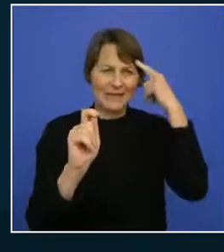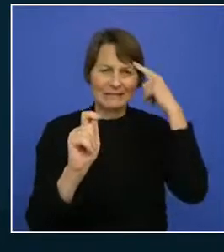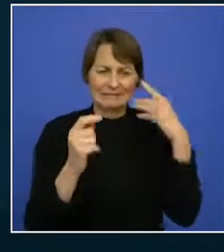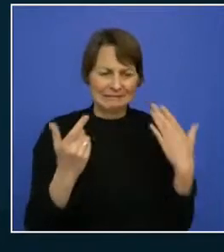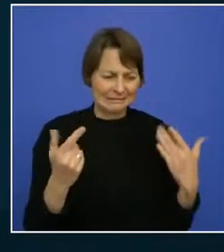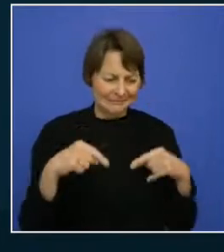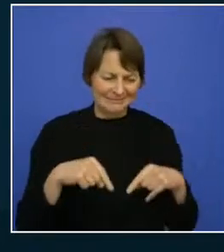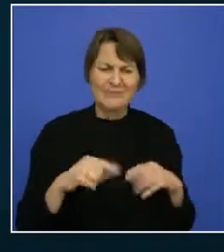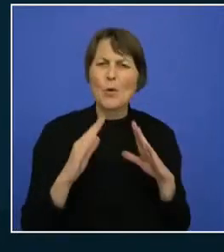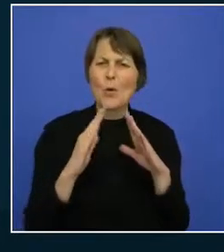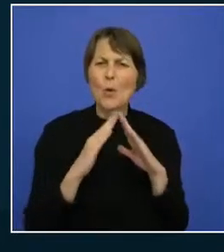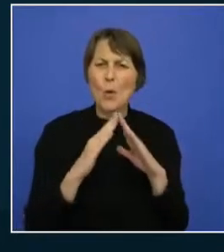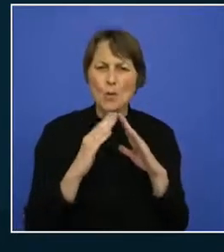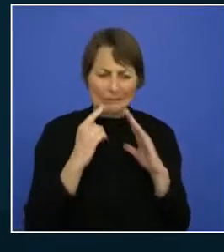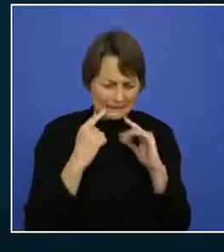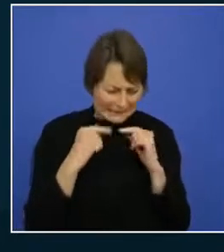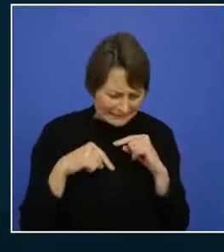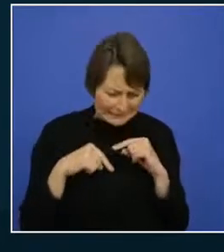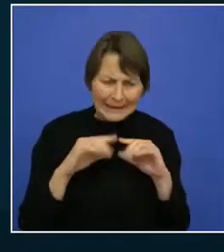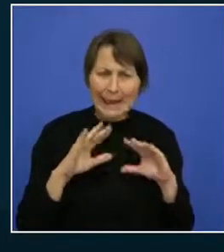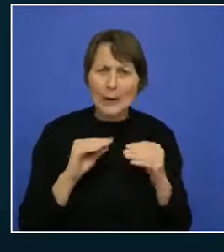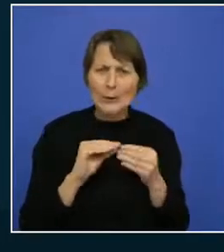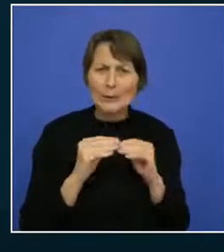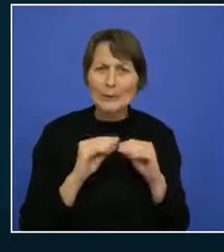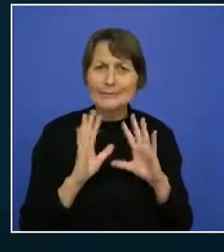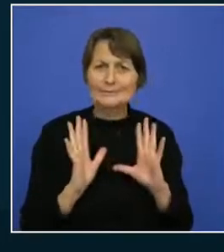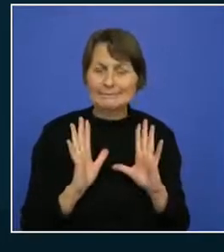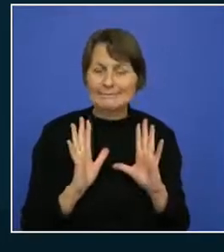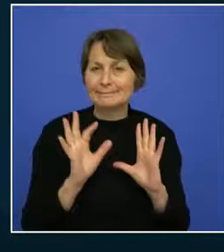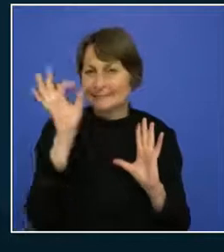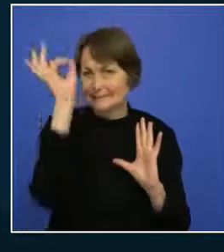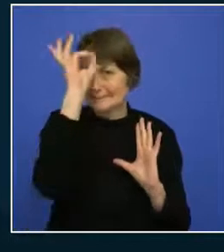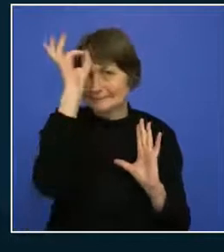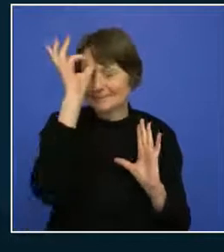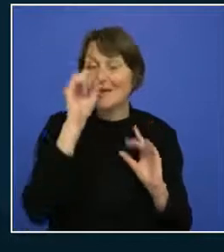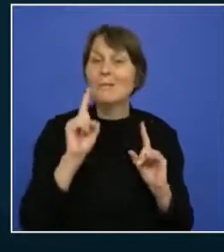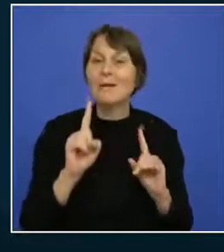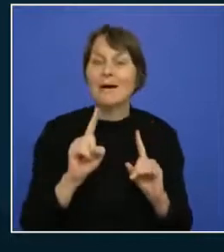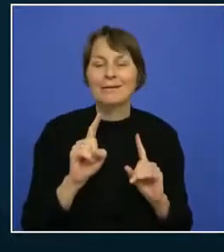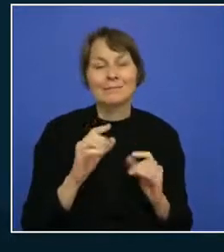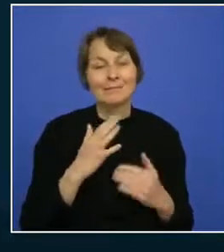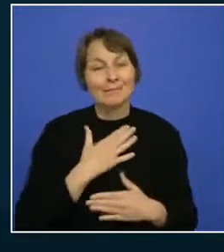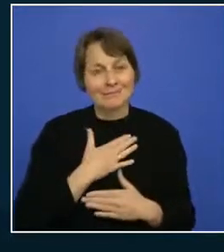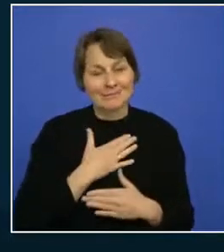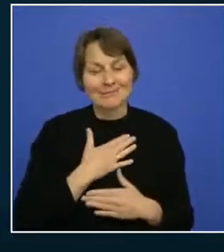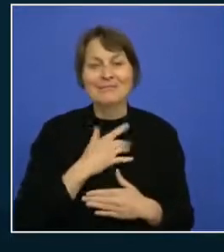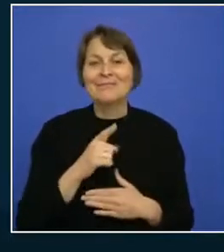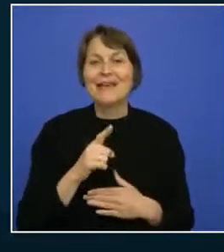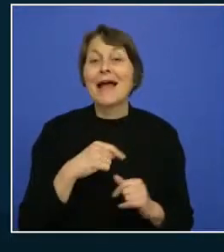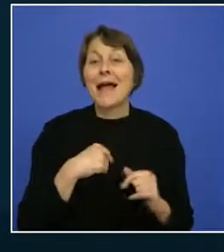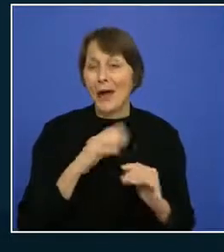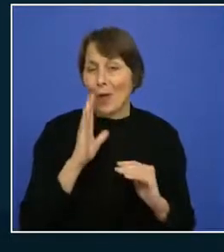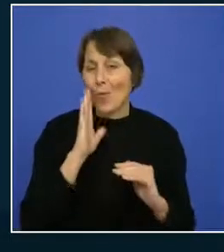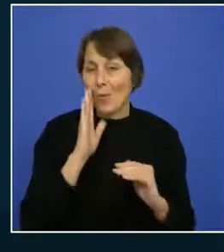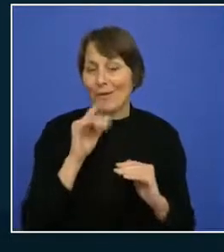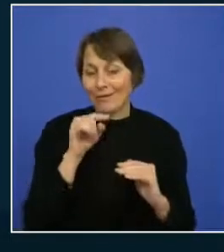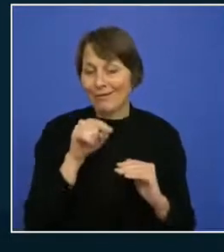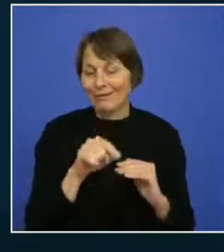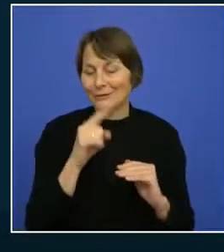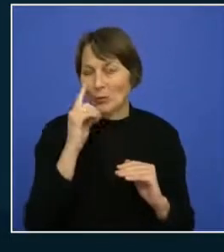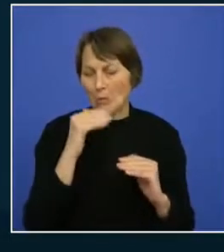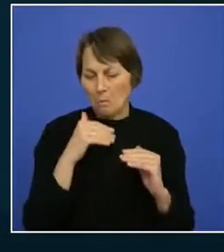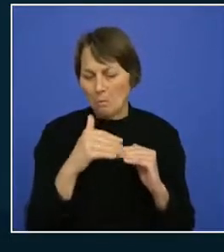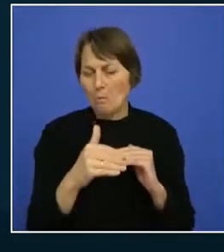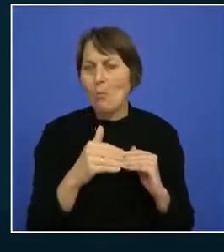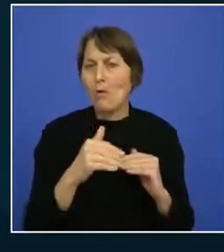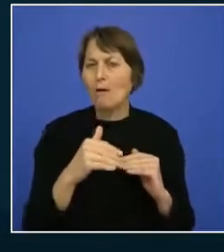automation challenges. But what I love about, and I'm sure you're going to dive into that in just a minute, but what I love